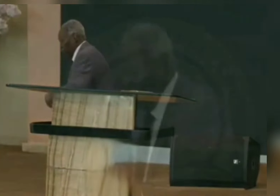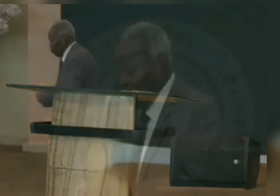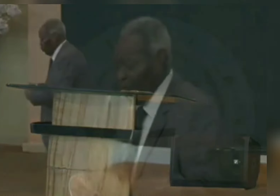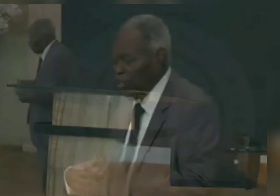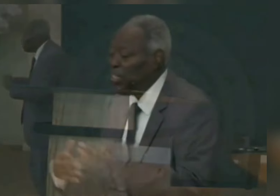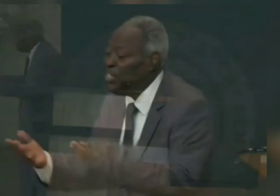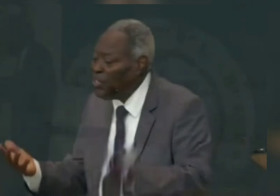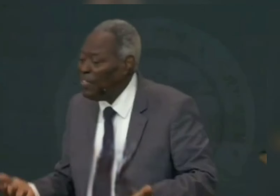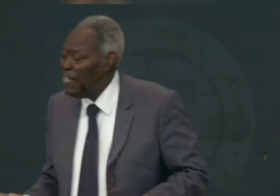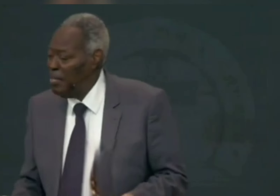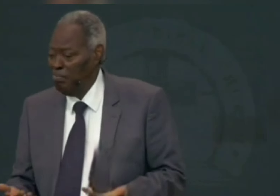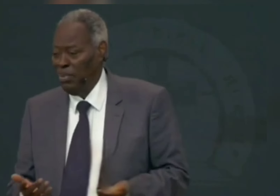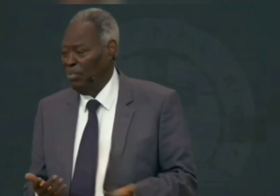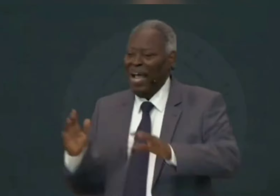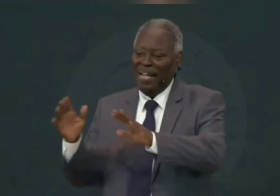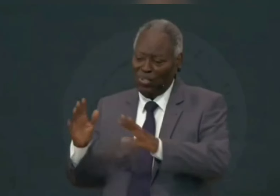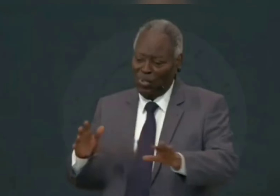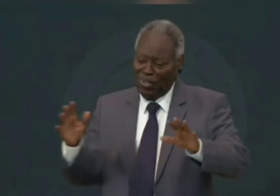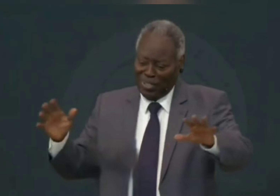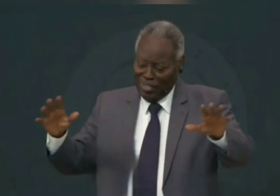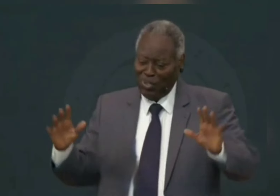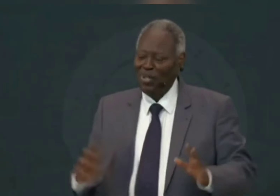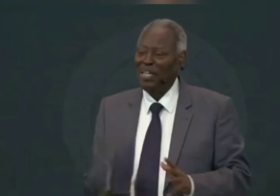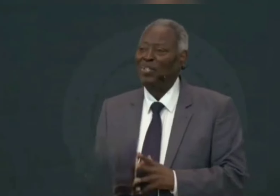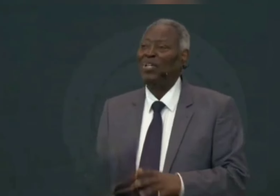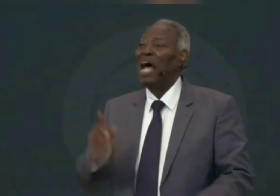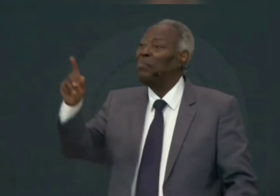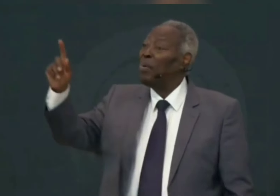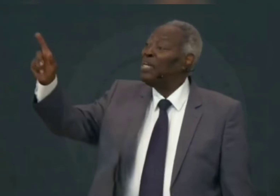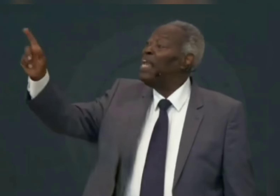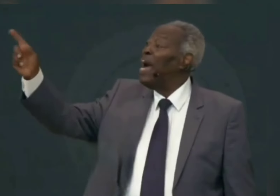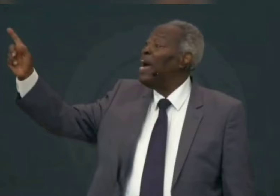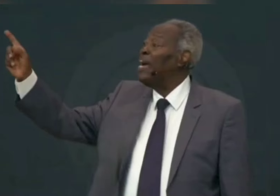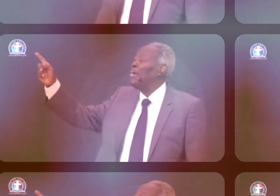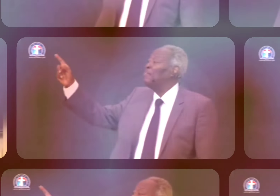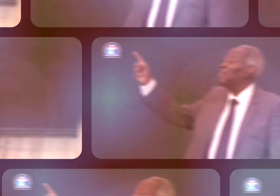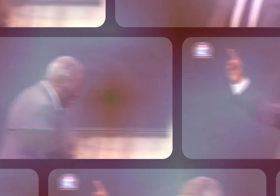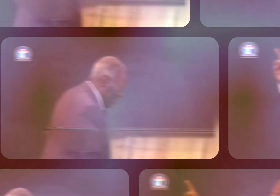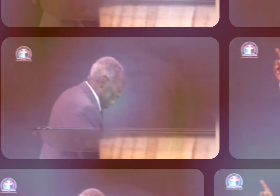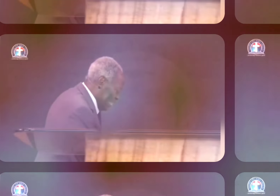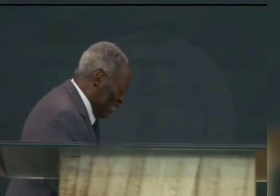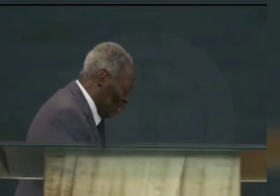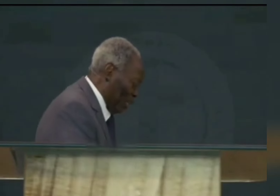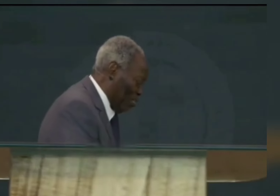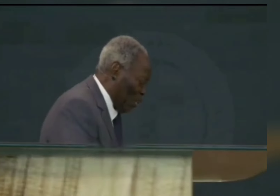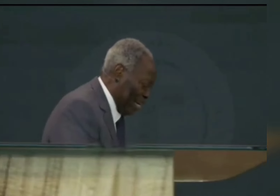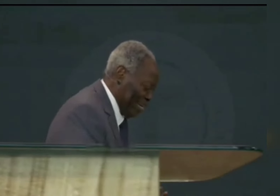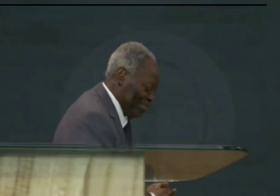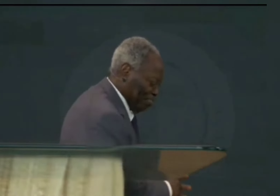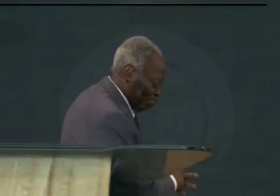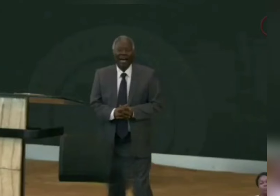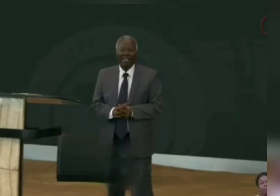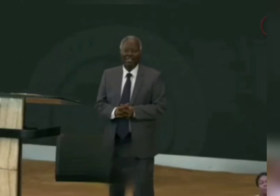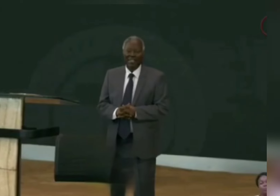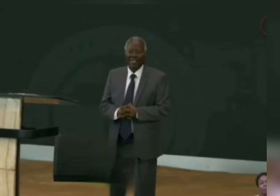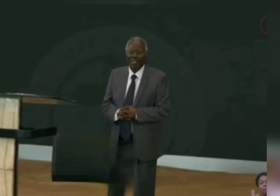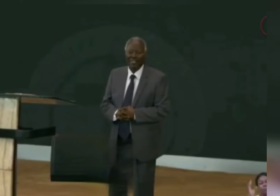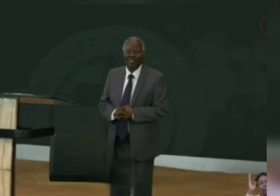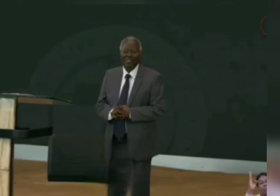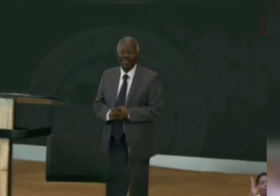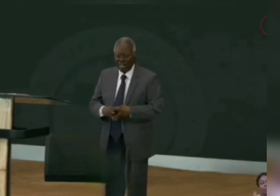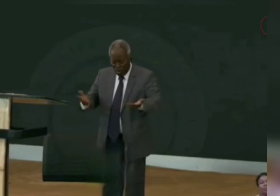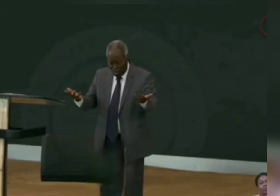anyone loses his or her spouses, the person should not marry again. I was invited somewhere